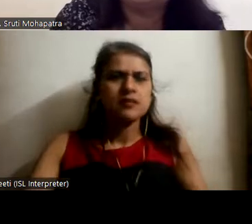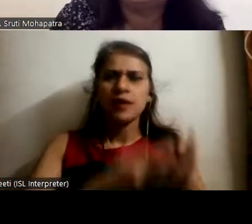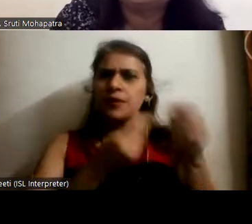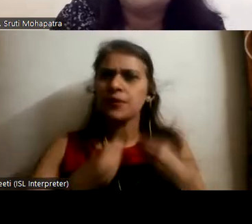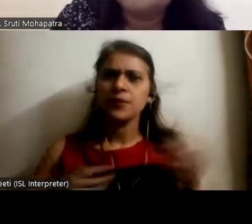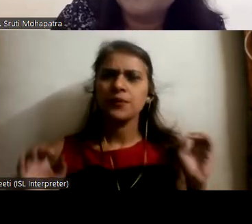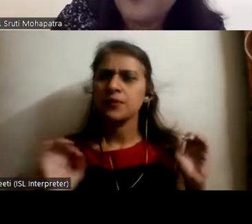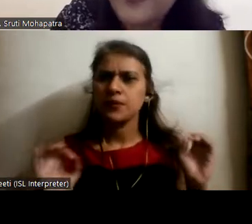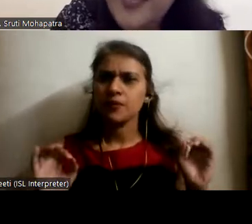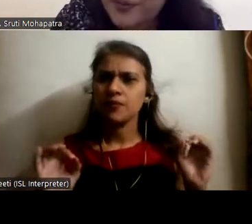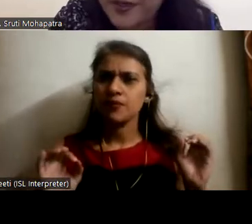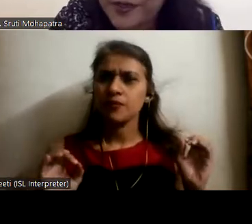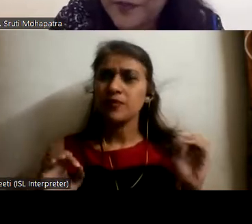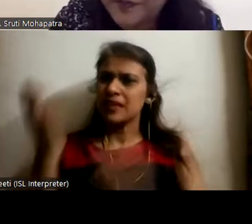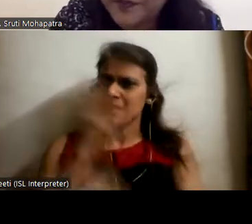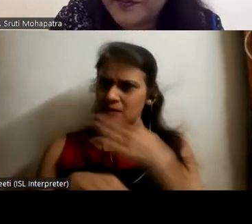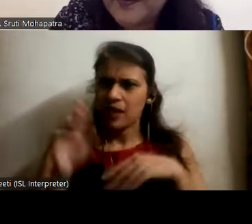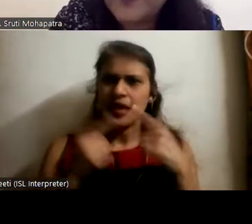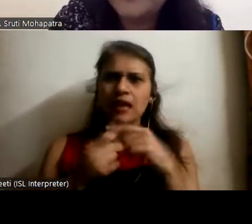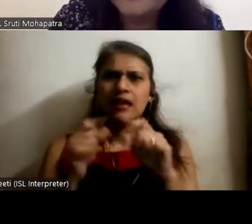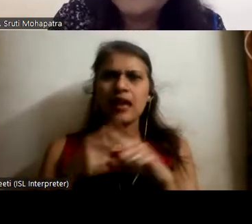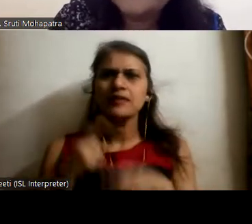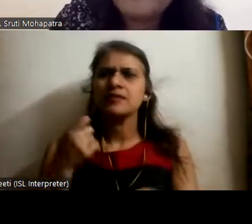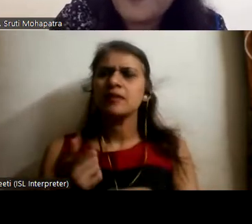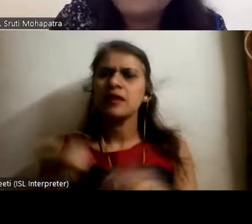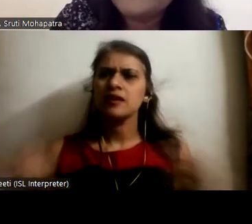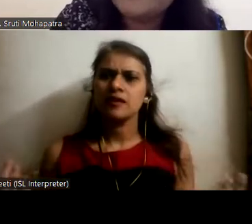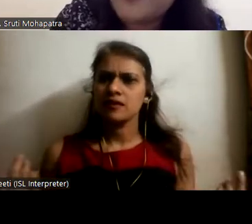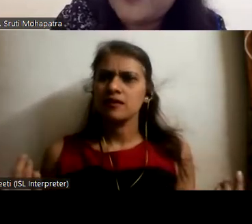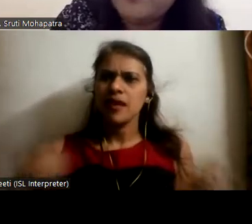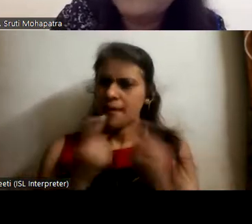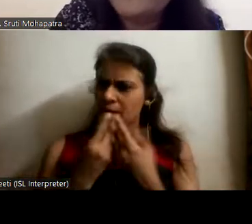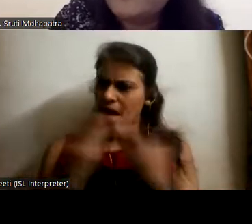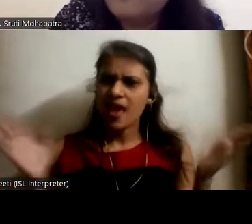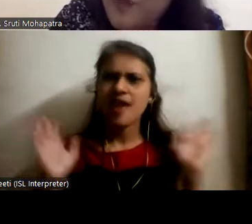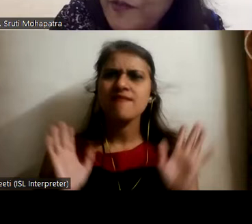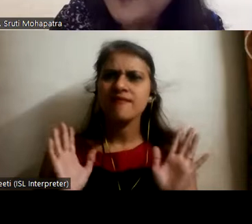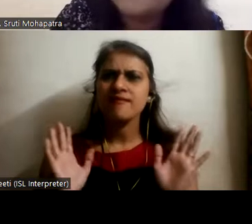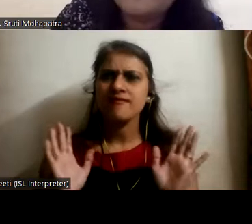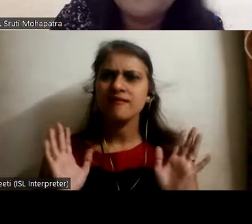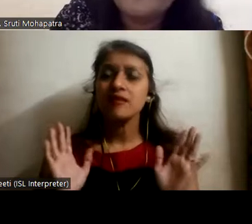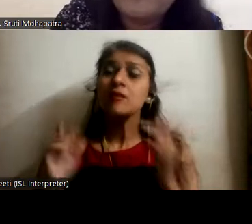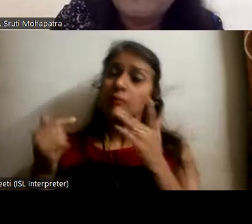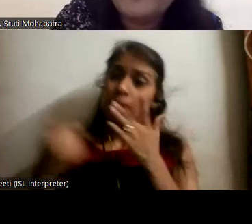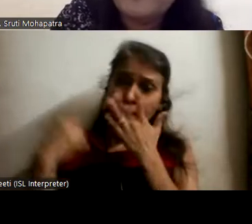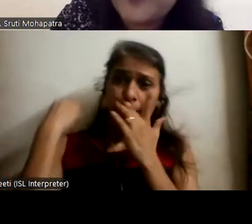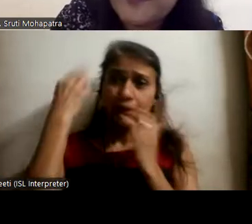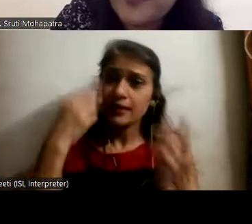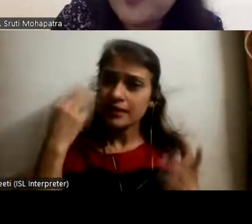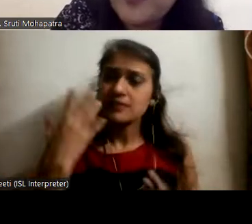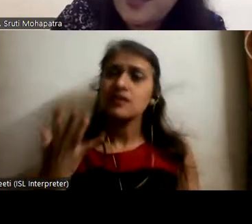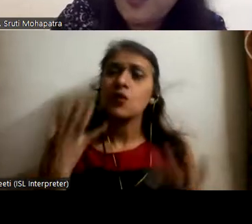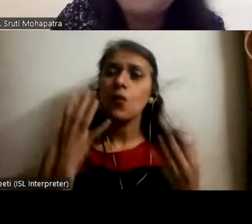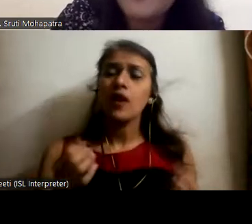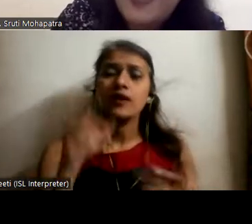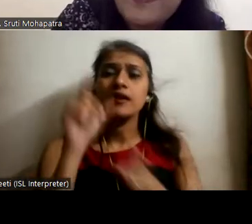people with disabilities who were taxpayers. See, my basic reason of getting involved in the disability movement was